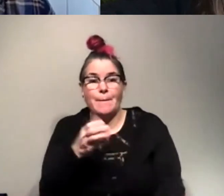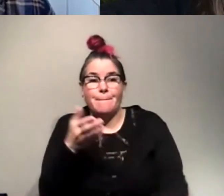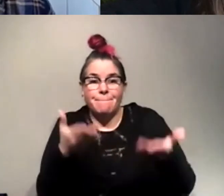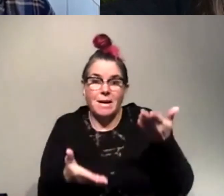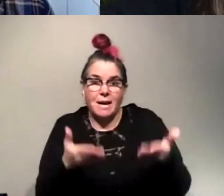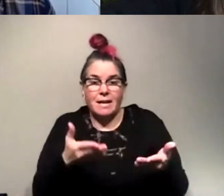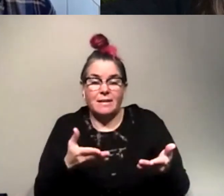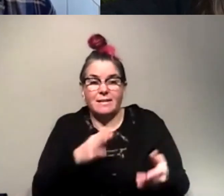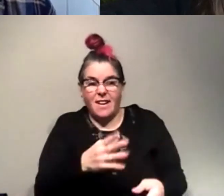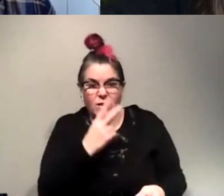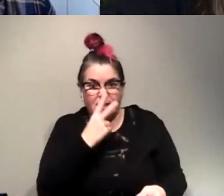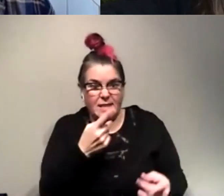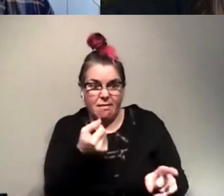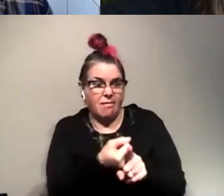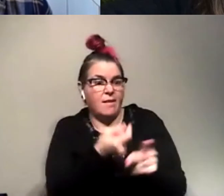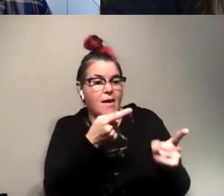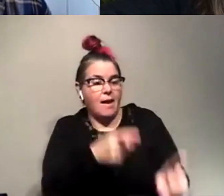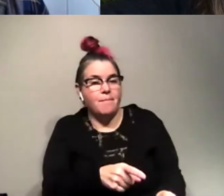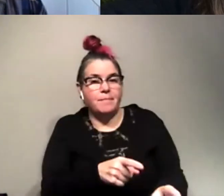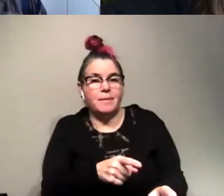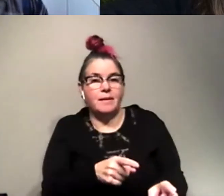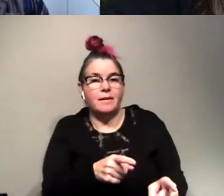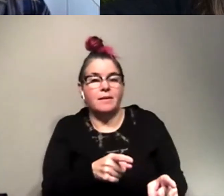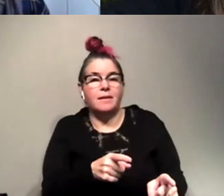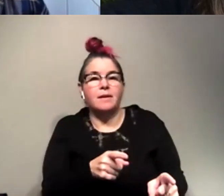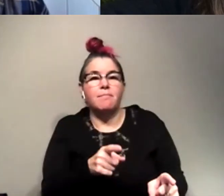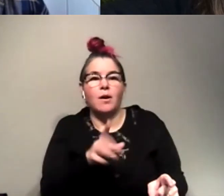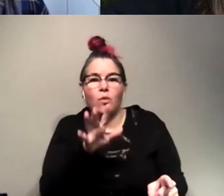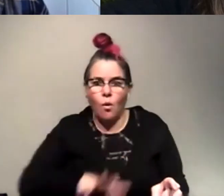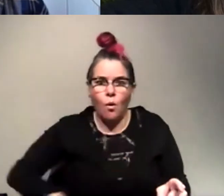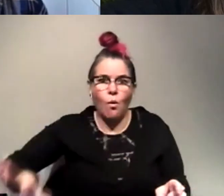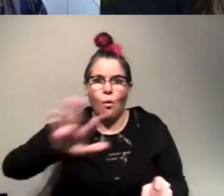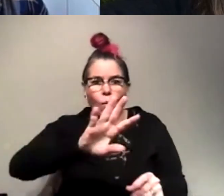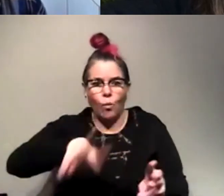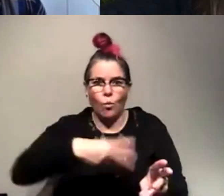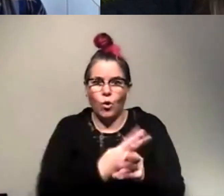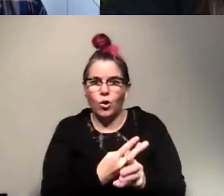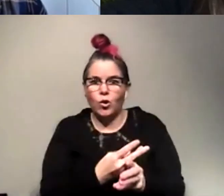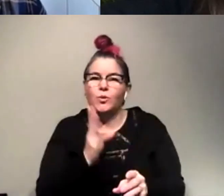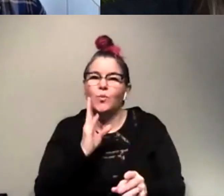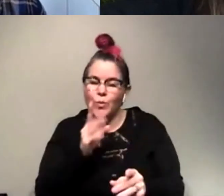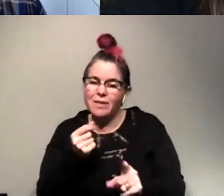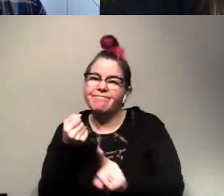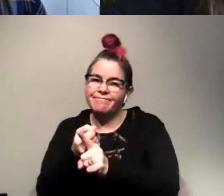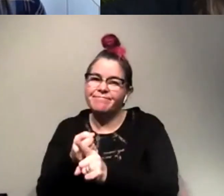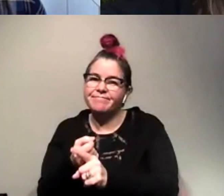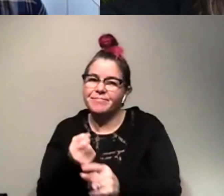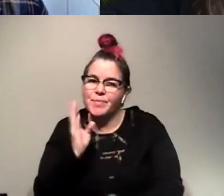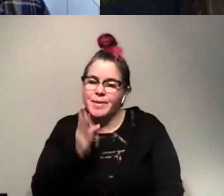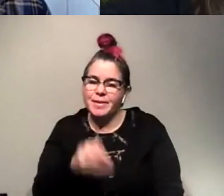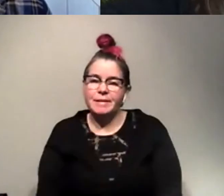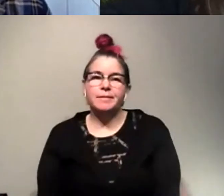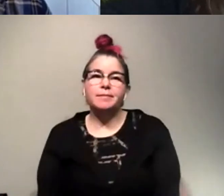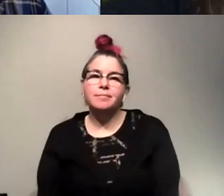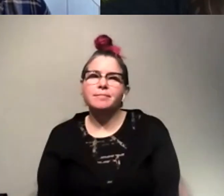never see on the scale of an entire society will make a difference. Yeah. Yeah, that makes